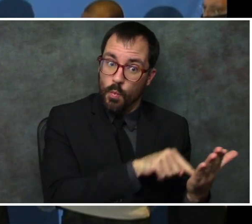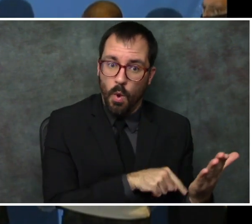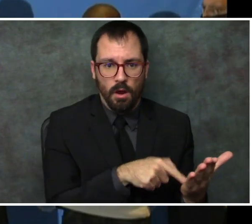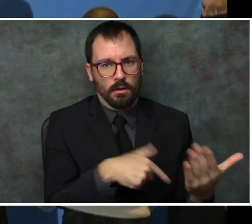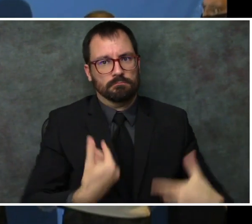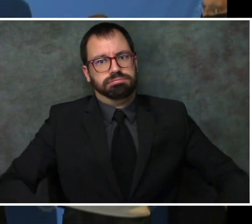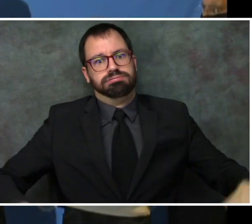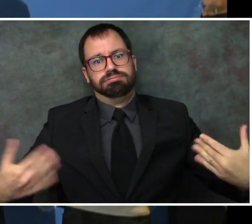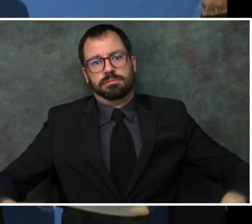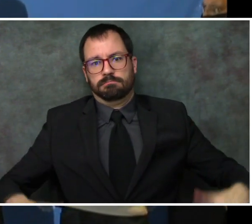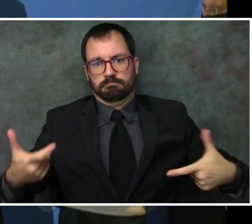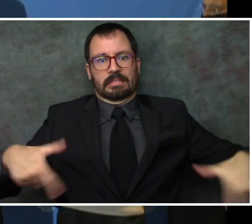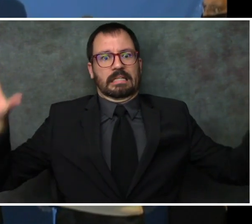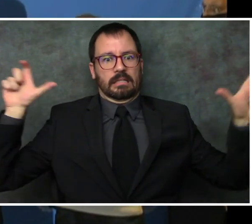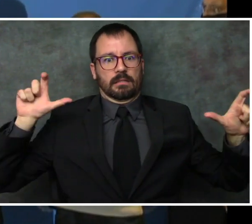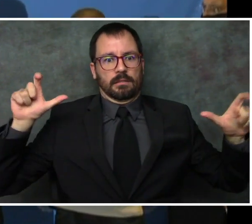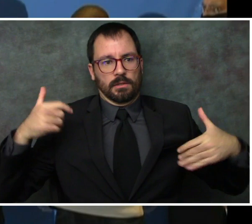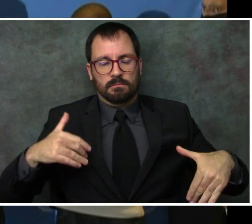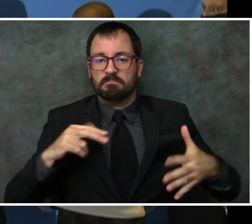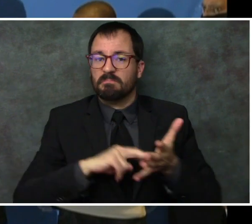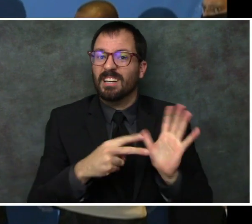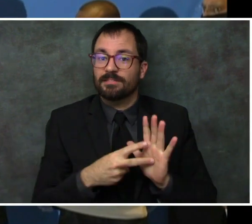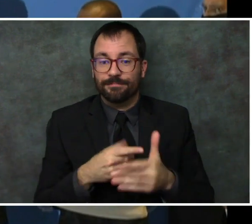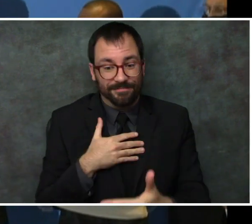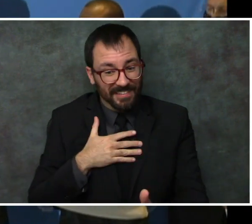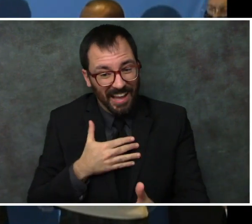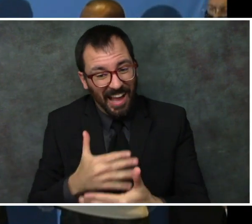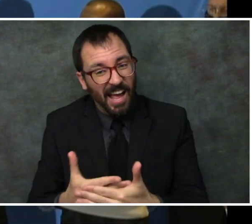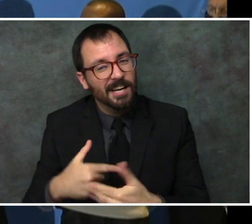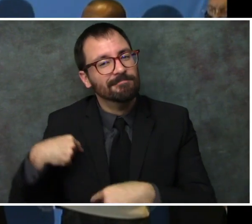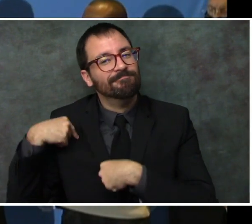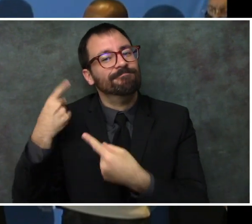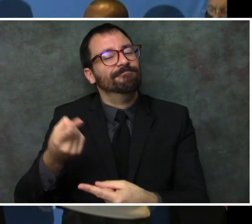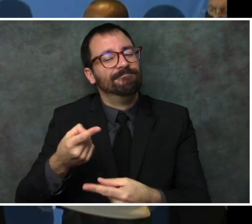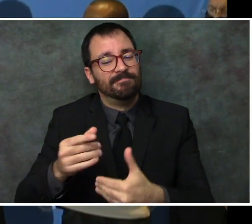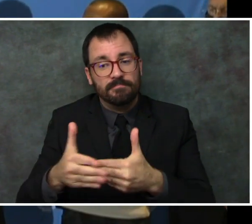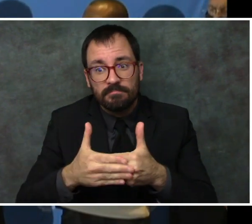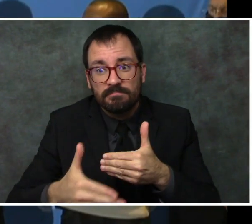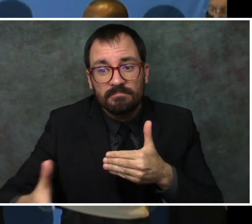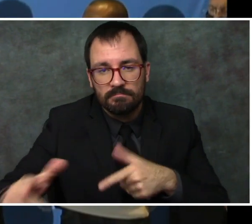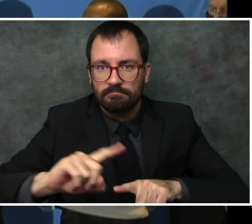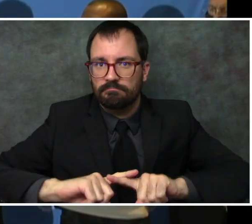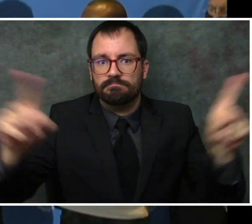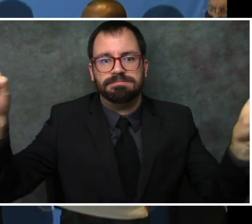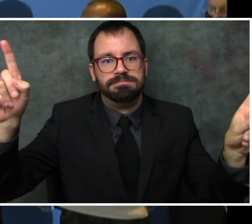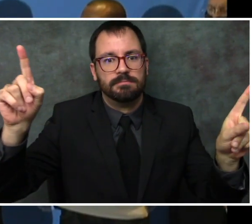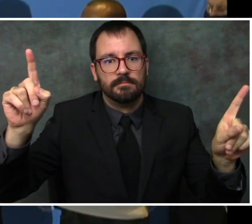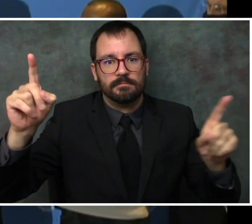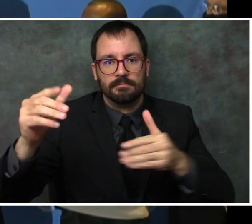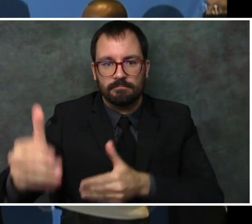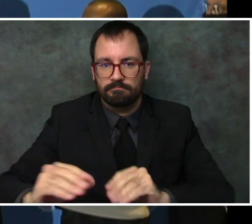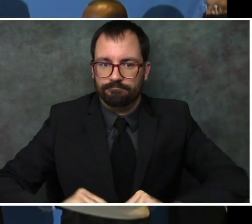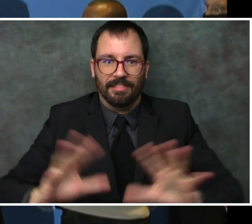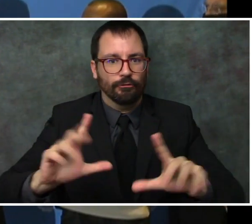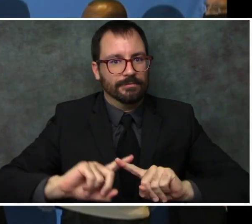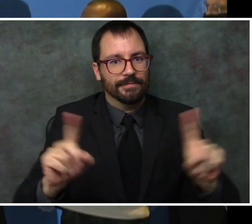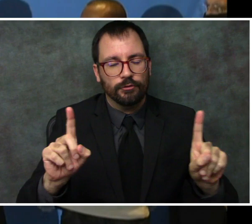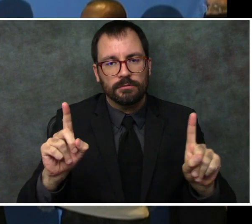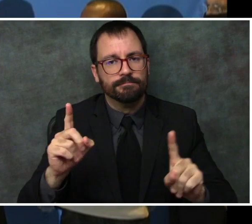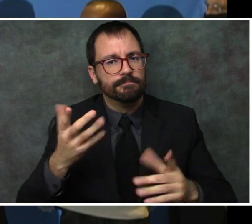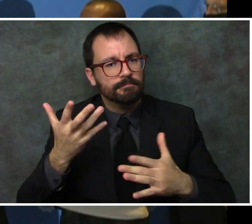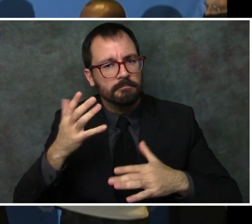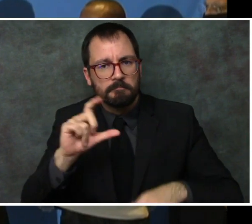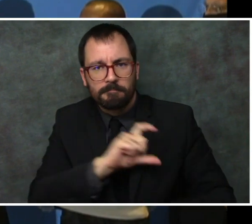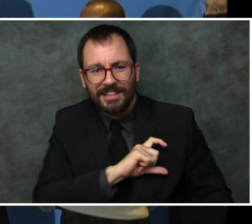in Boston in police practices and community relations. We are in a position to take these steps because we have the best and most trusted police department